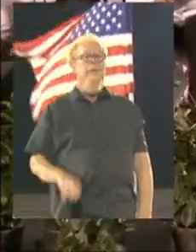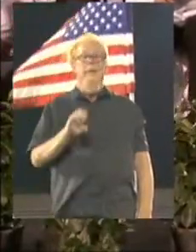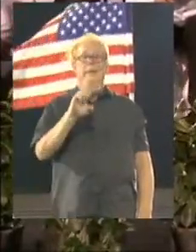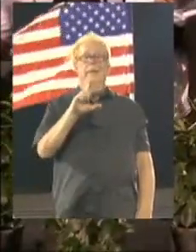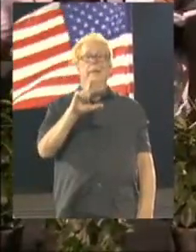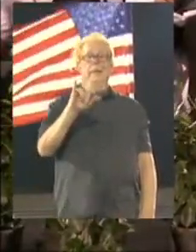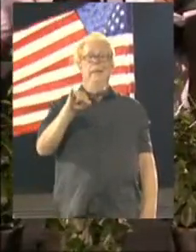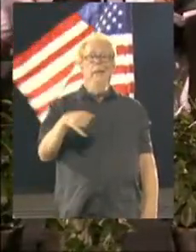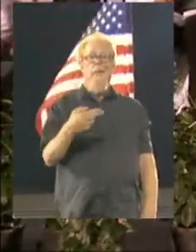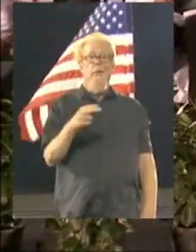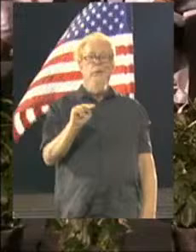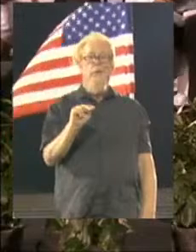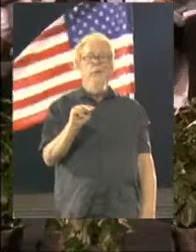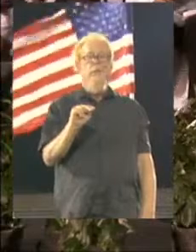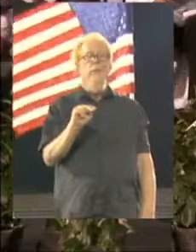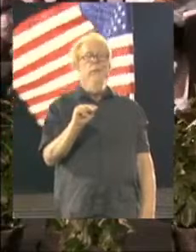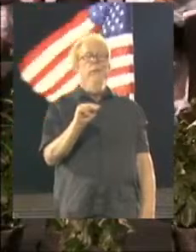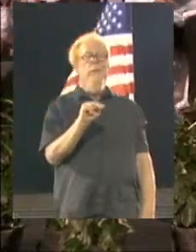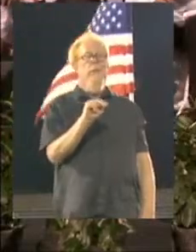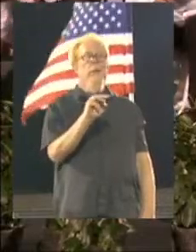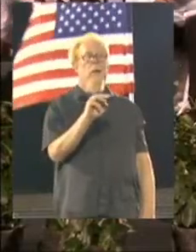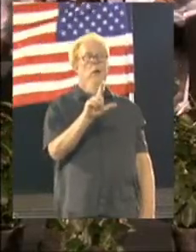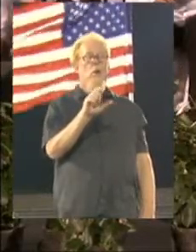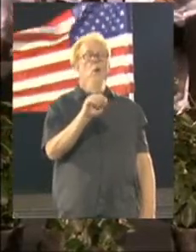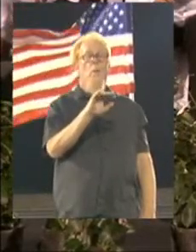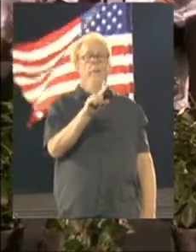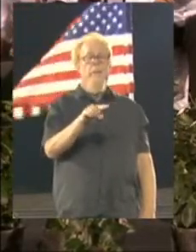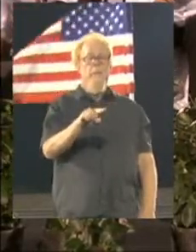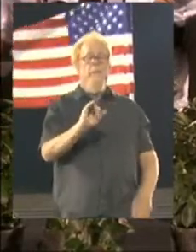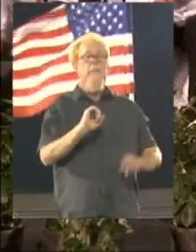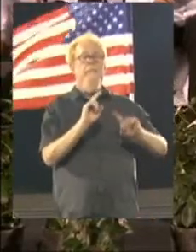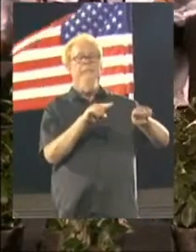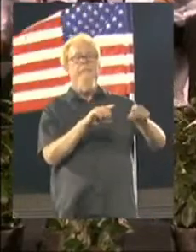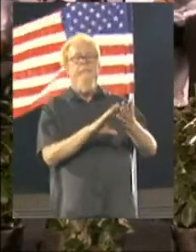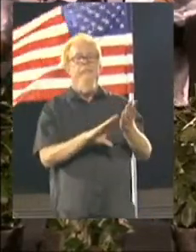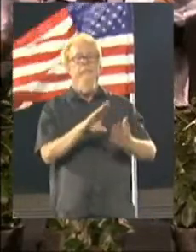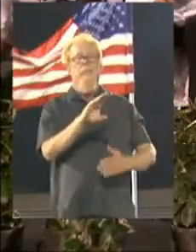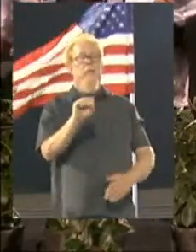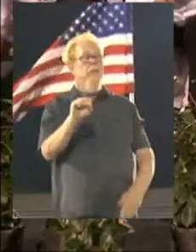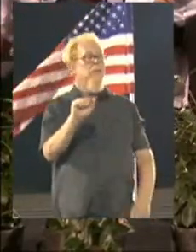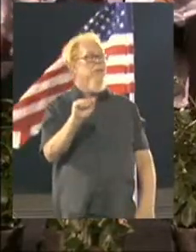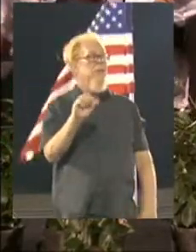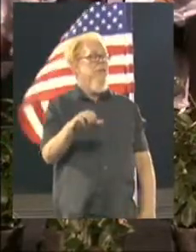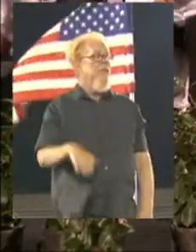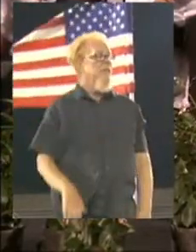Elijah Matthew Lopez will be attending San Antonio College.